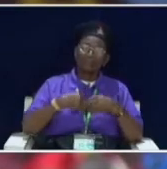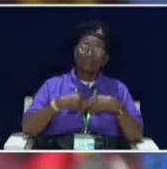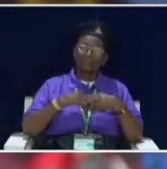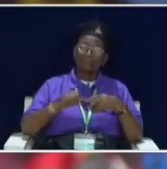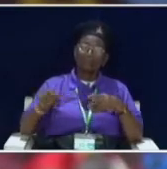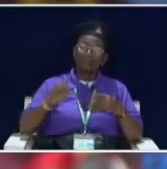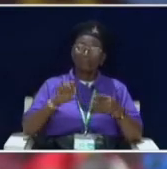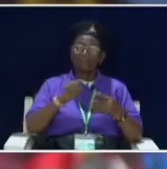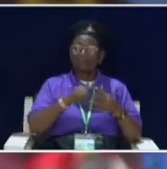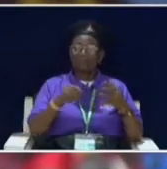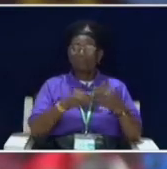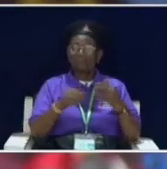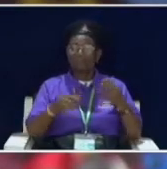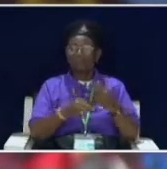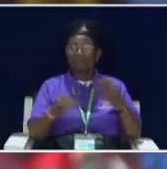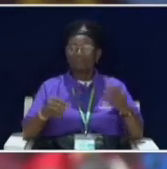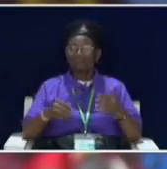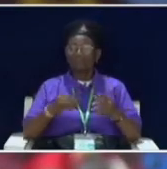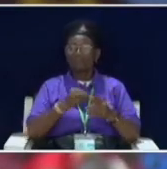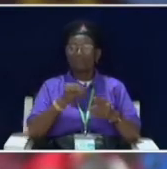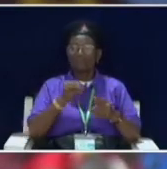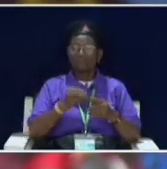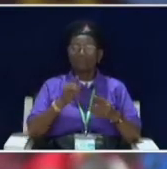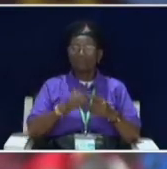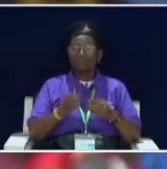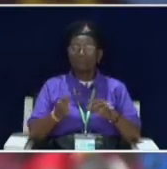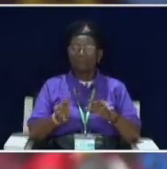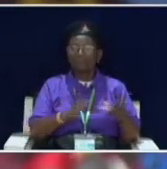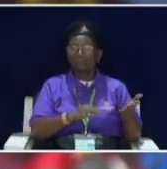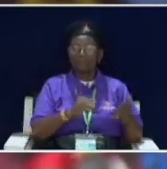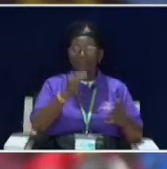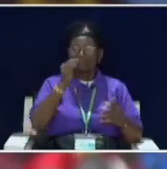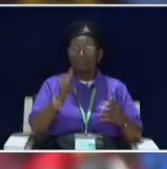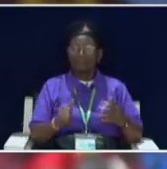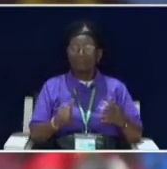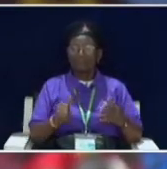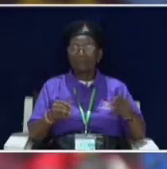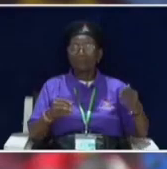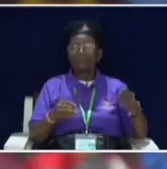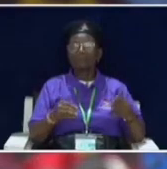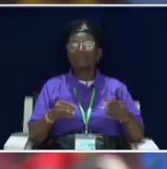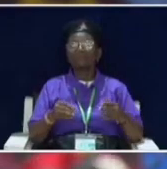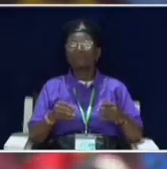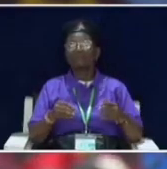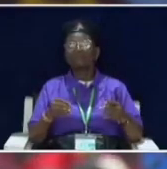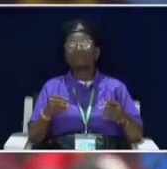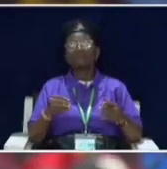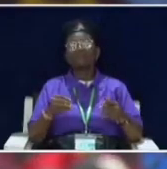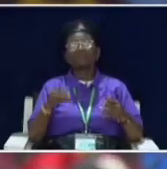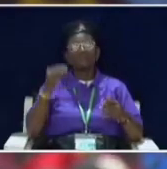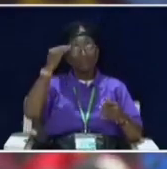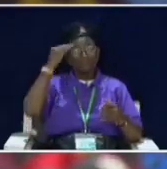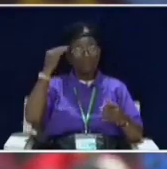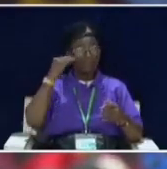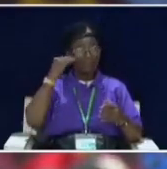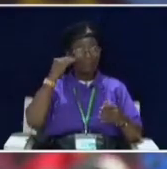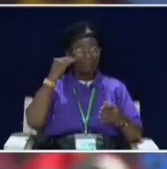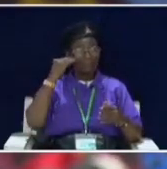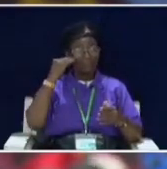Either to die by head-on collision. Yu pe boya ka ku nipa pe ki oko yen ka sori mara